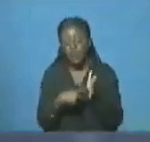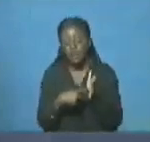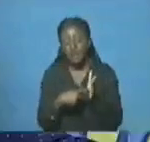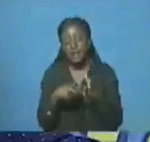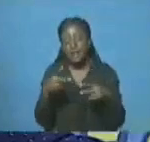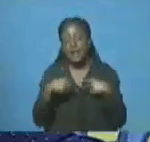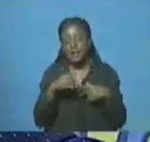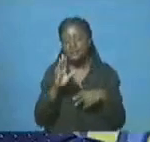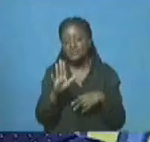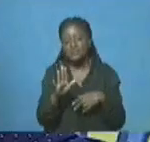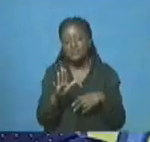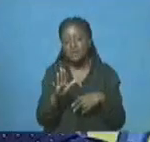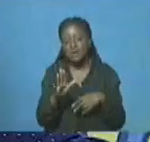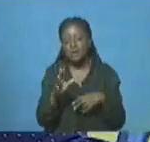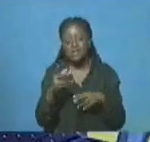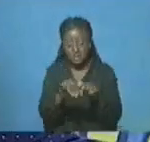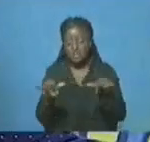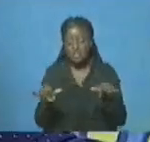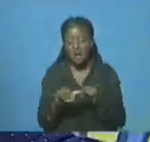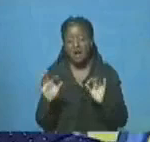have your yard fenced in.